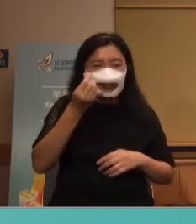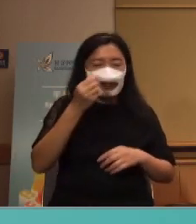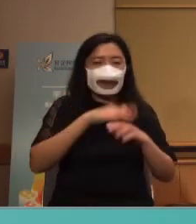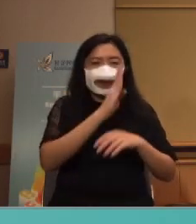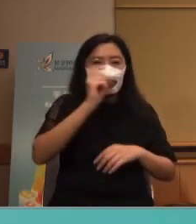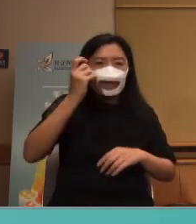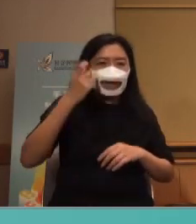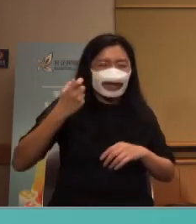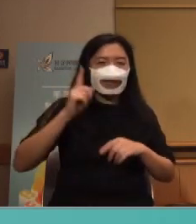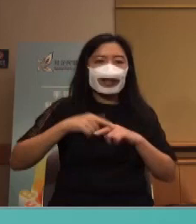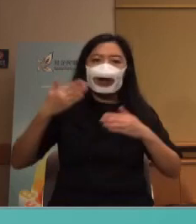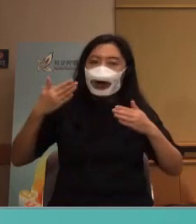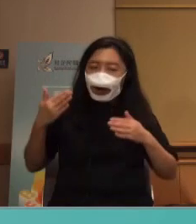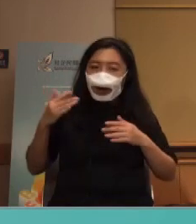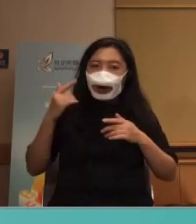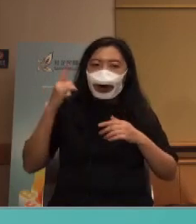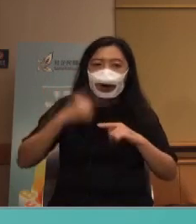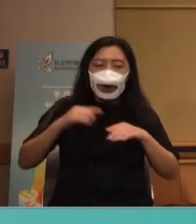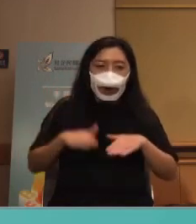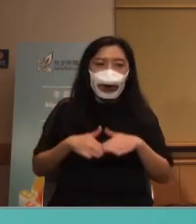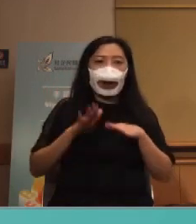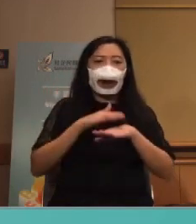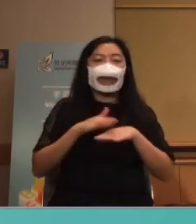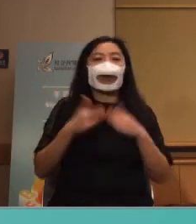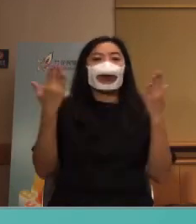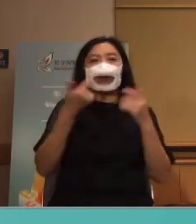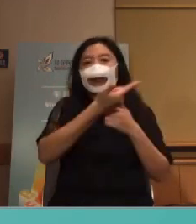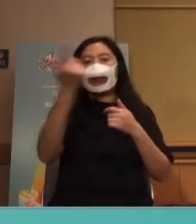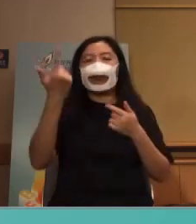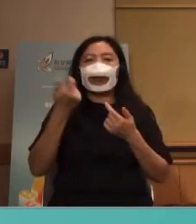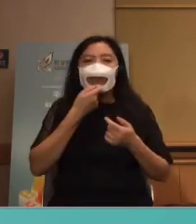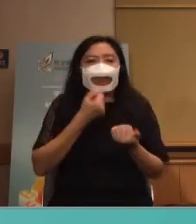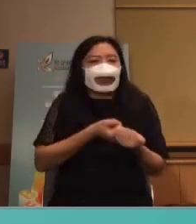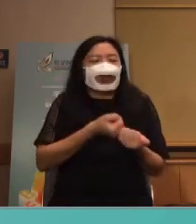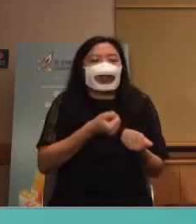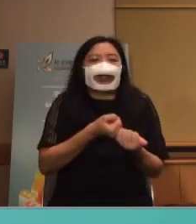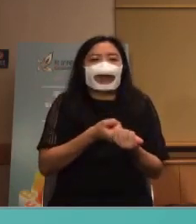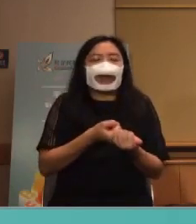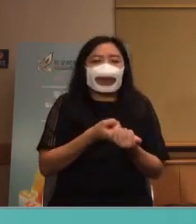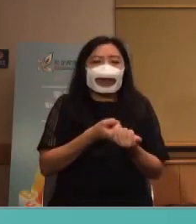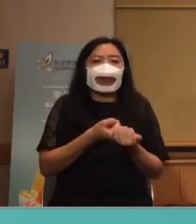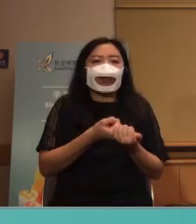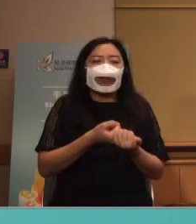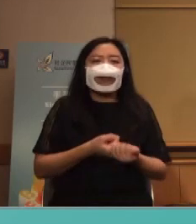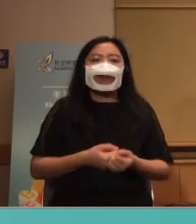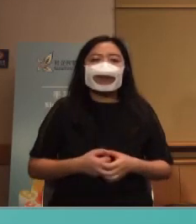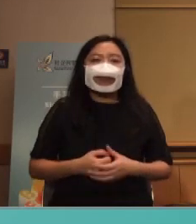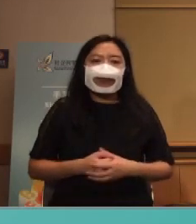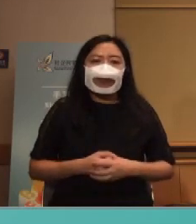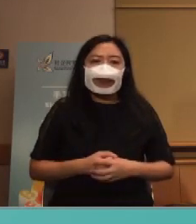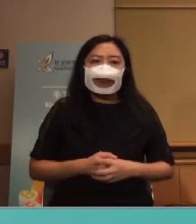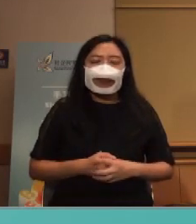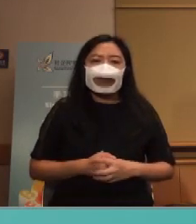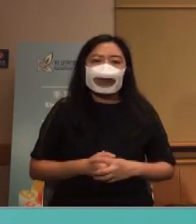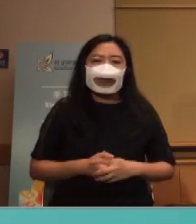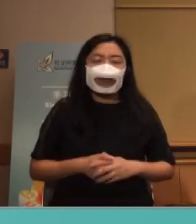projects. Now, obviously, conversely, looking from the other side, for impact projects specifically,